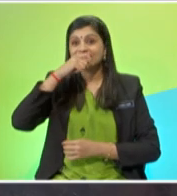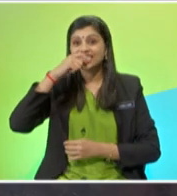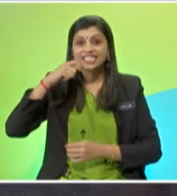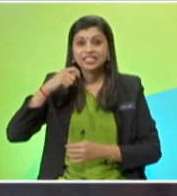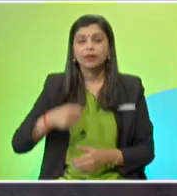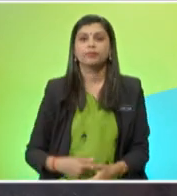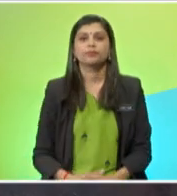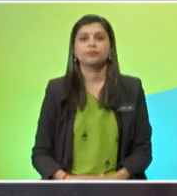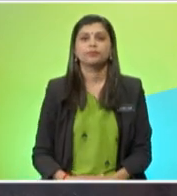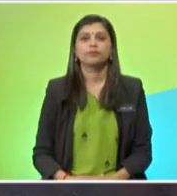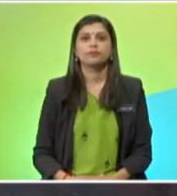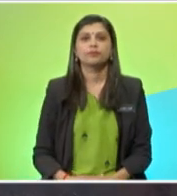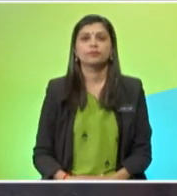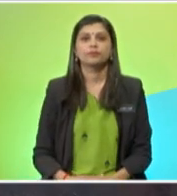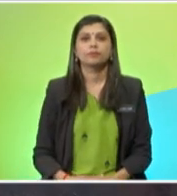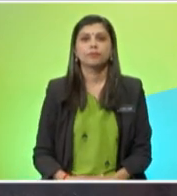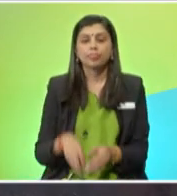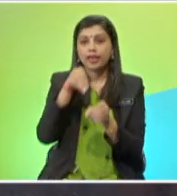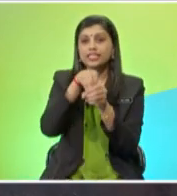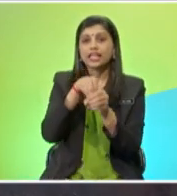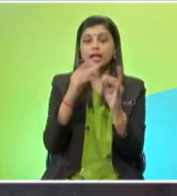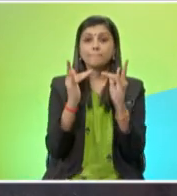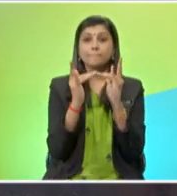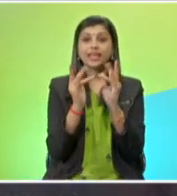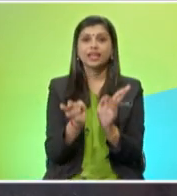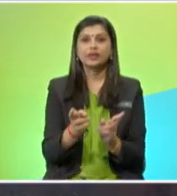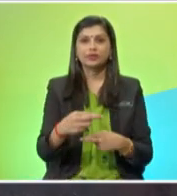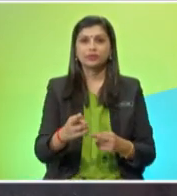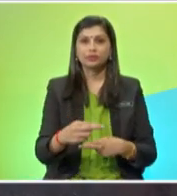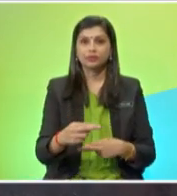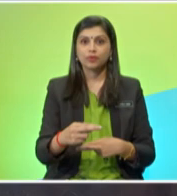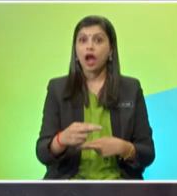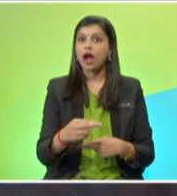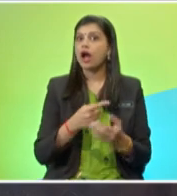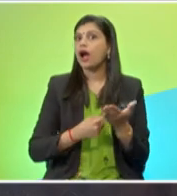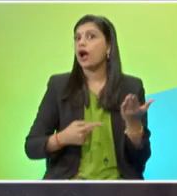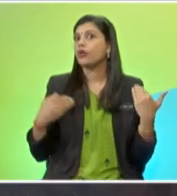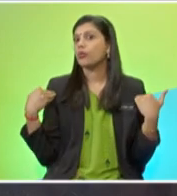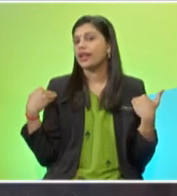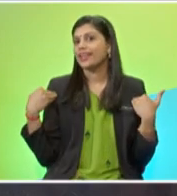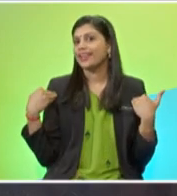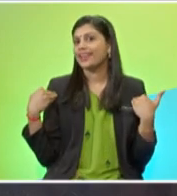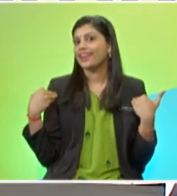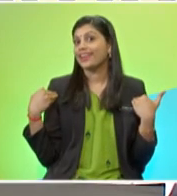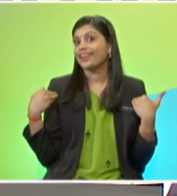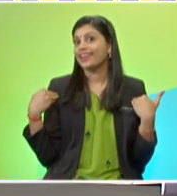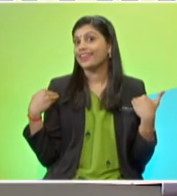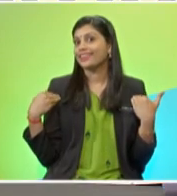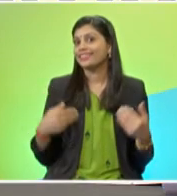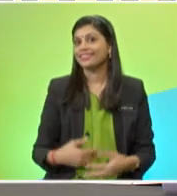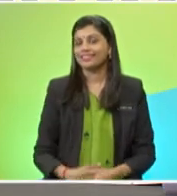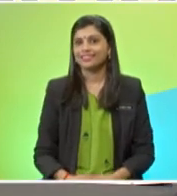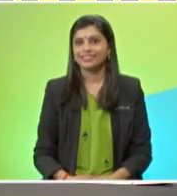Okay, in the bedroom, what can we find in the bedroom? Teacher Kenanga,